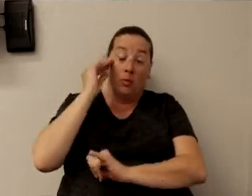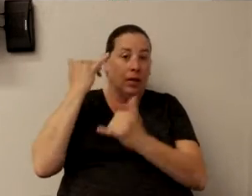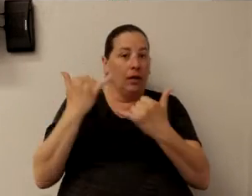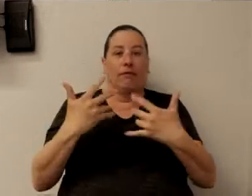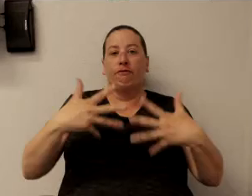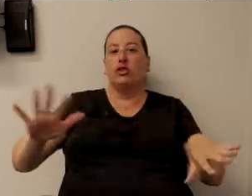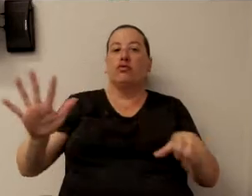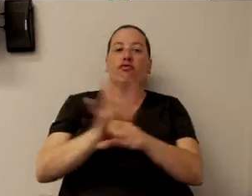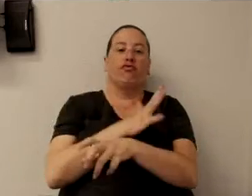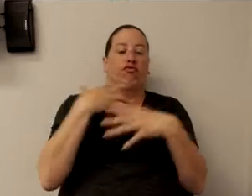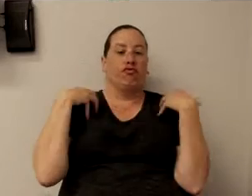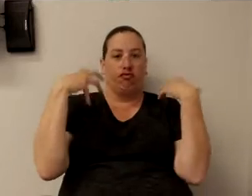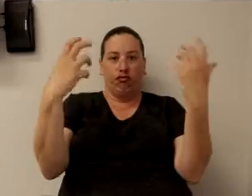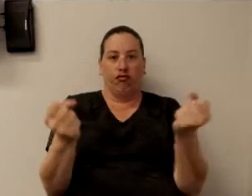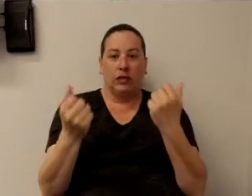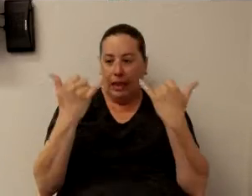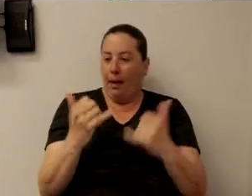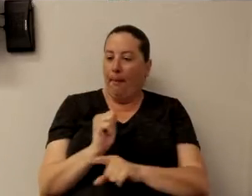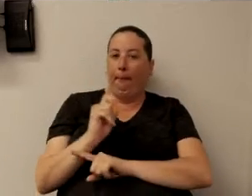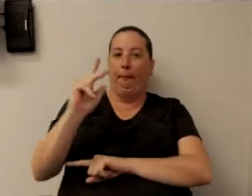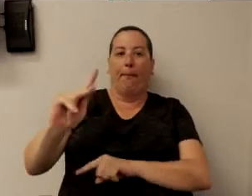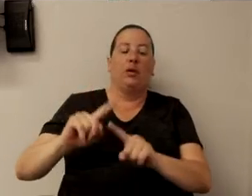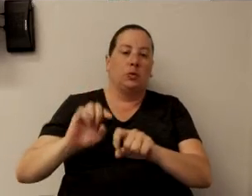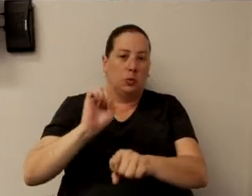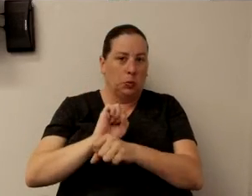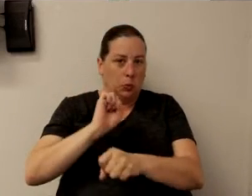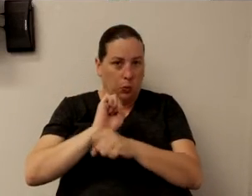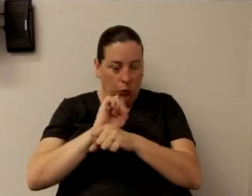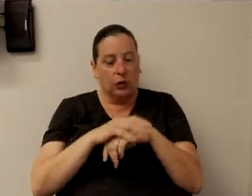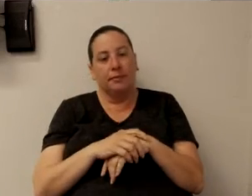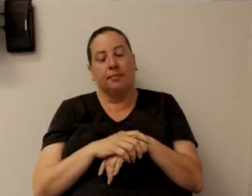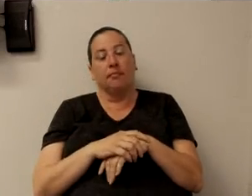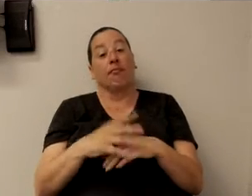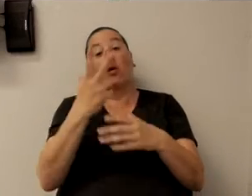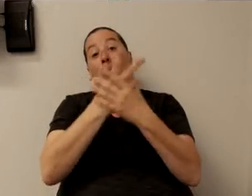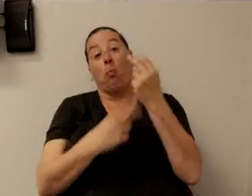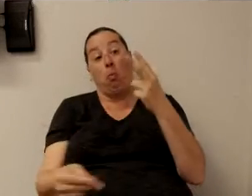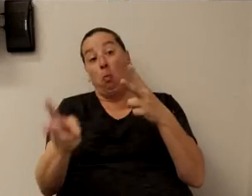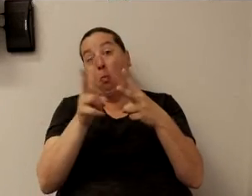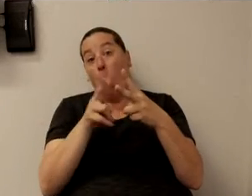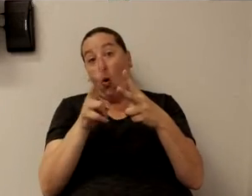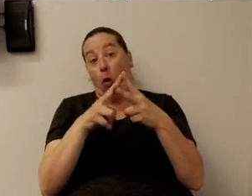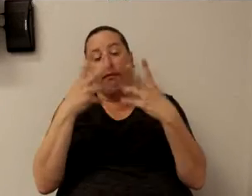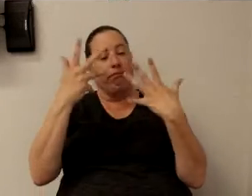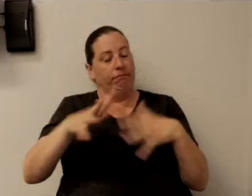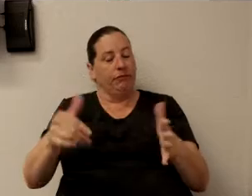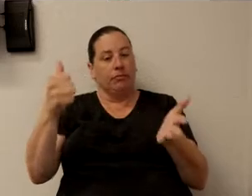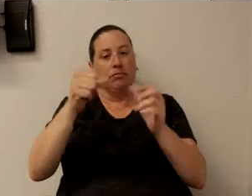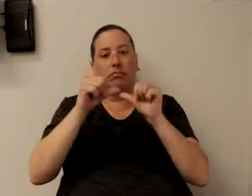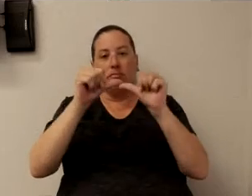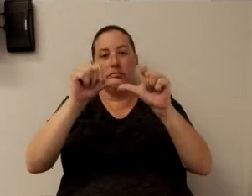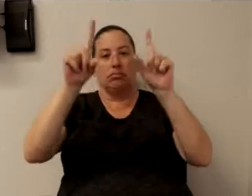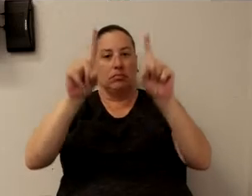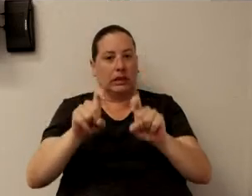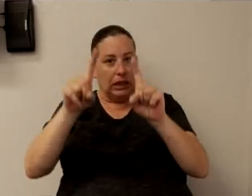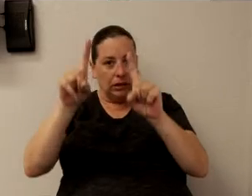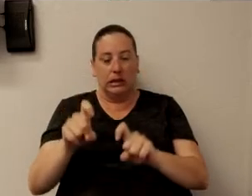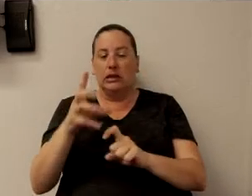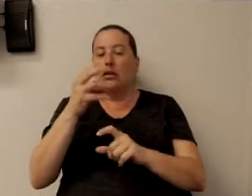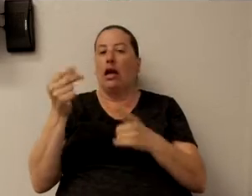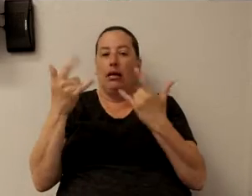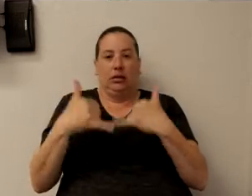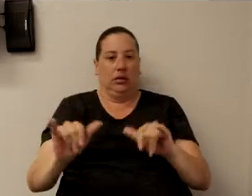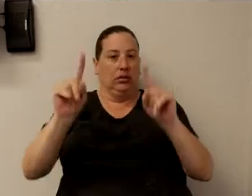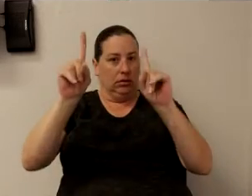fully recovered and are back at work. And both of them have been tested, and they've tested